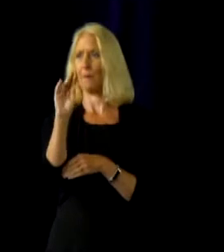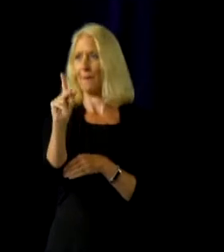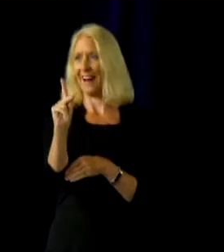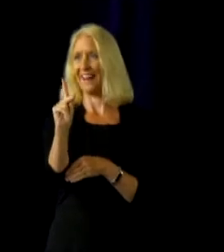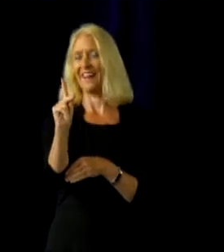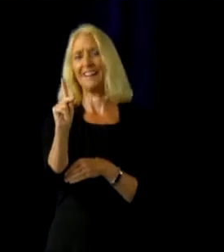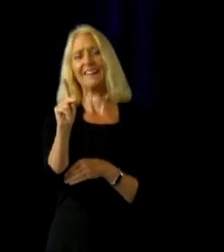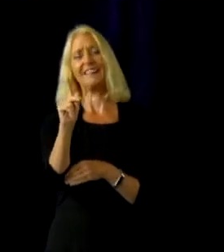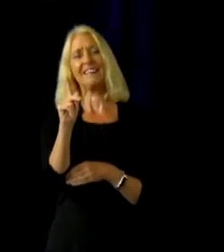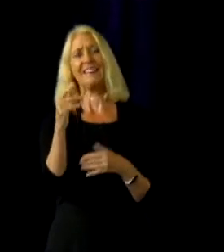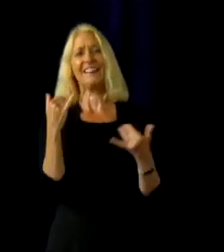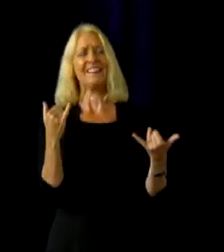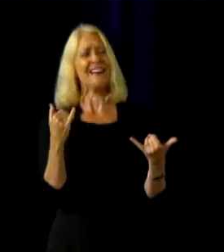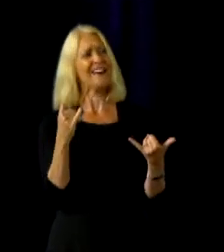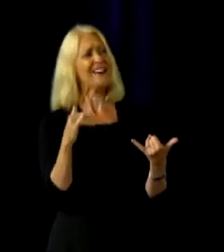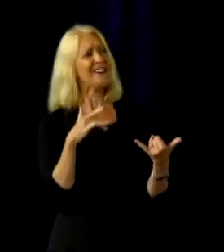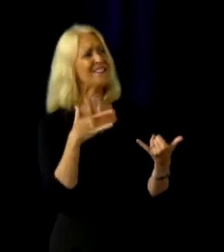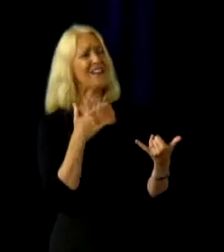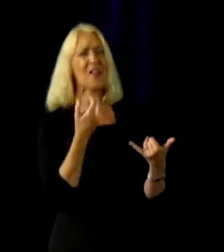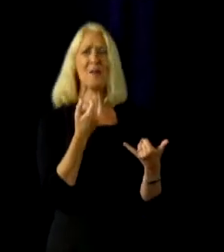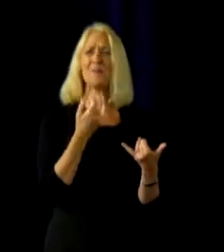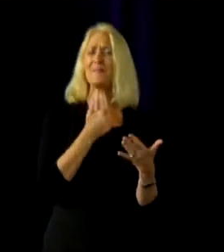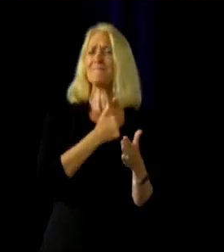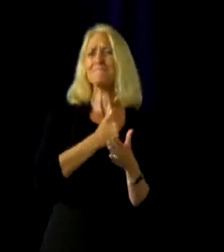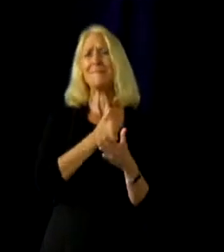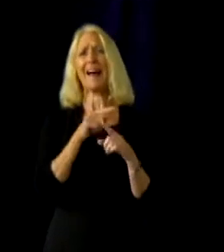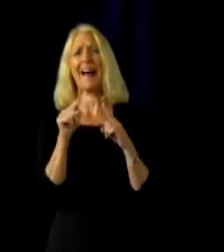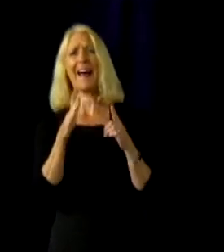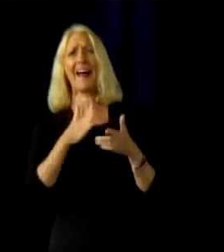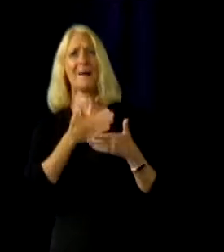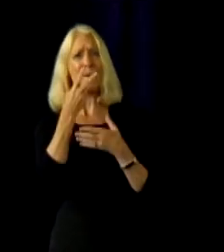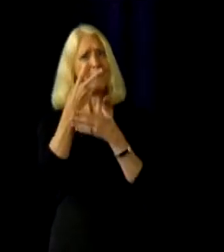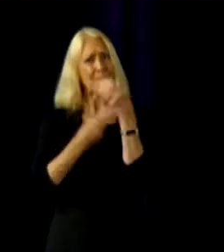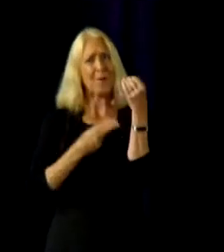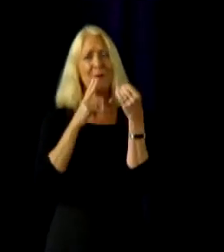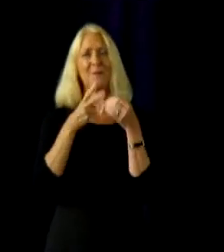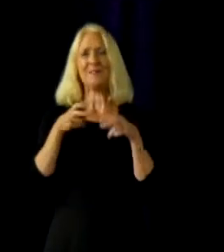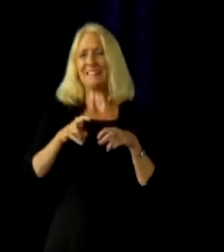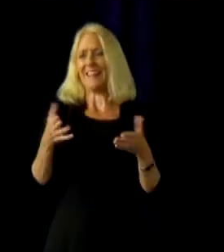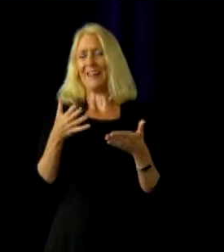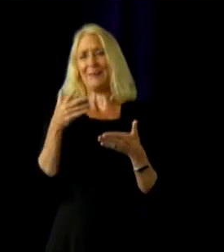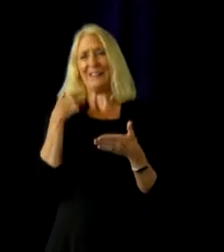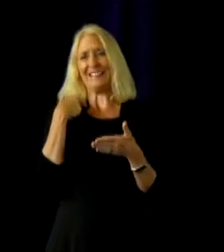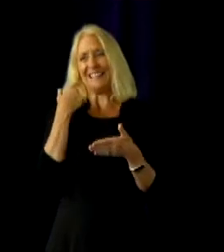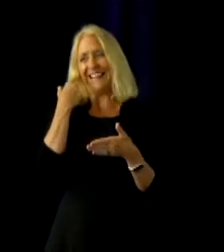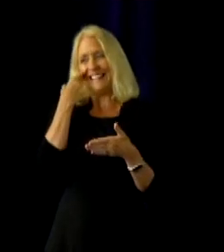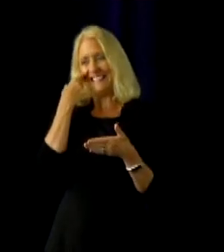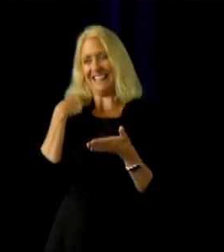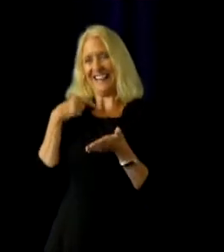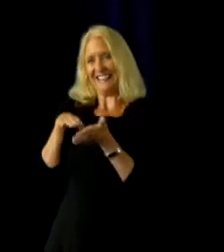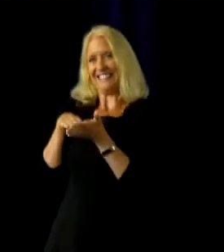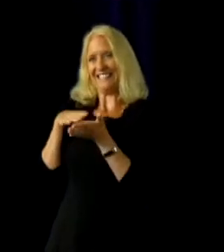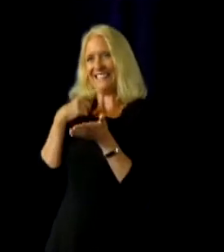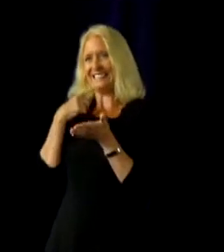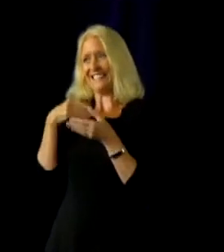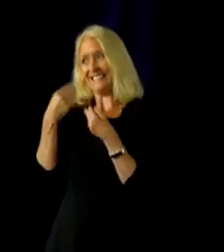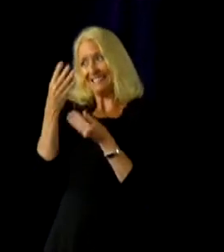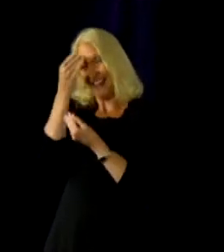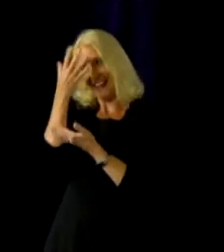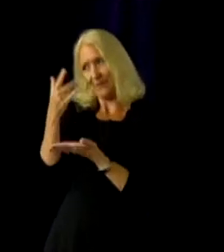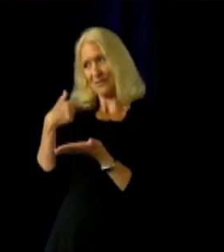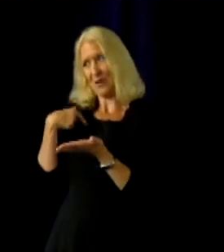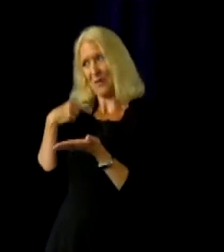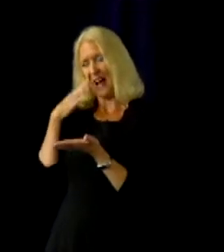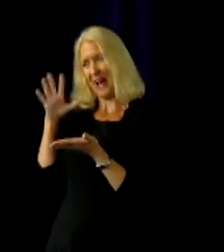it's very bittersweet to be sitting in this position today, because I actually just gave my notice to Deutsche Bank this week because I've been offered